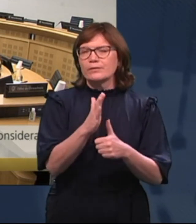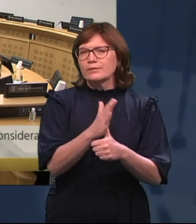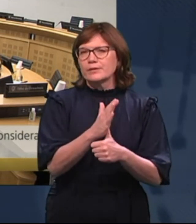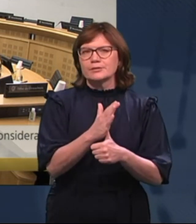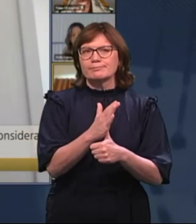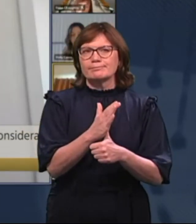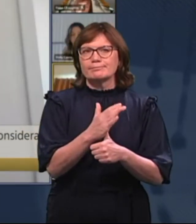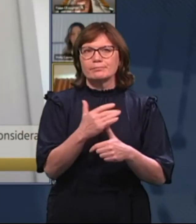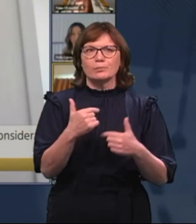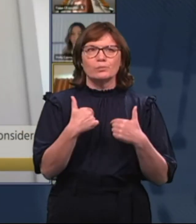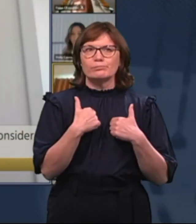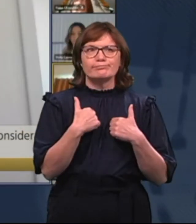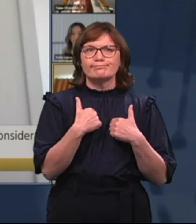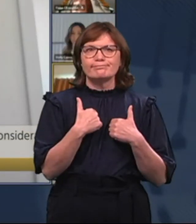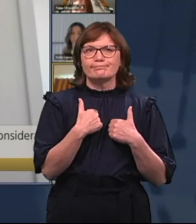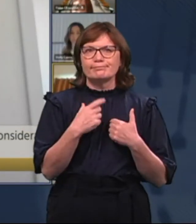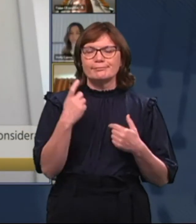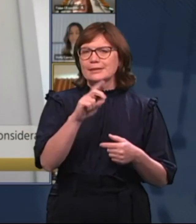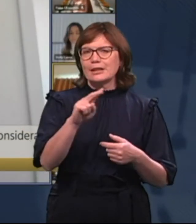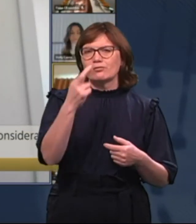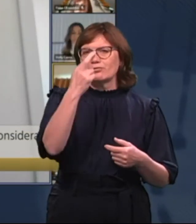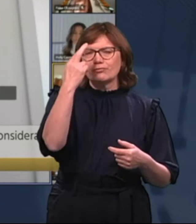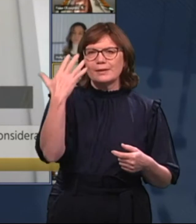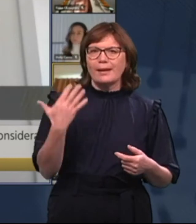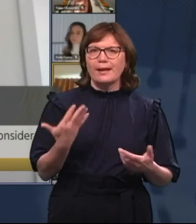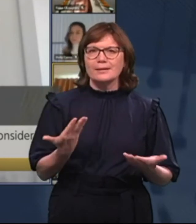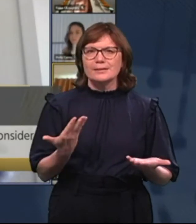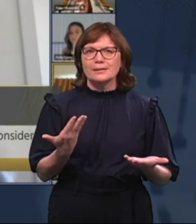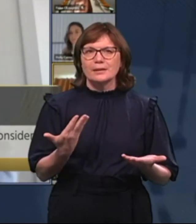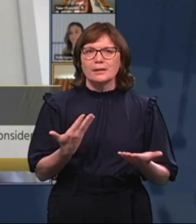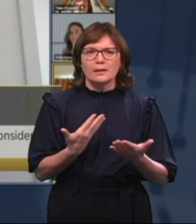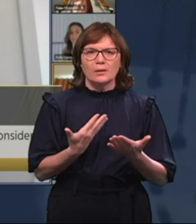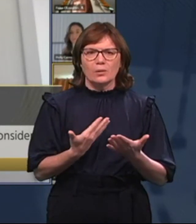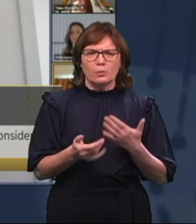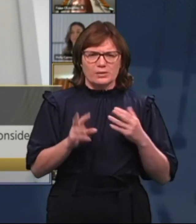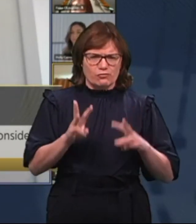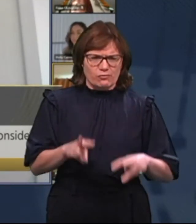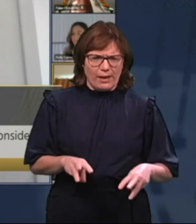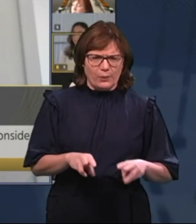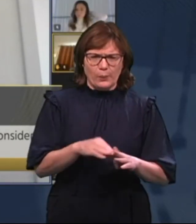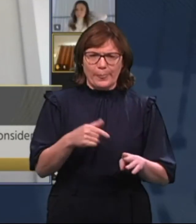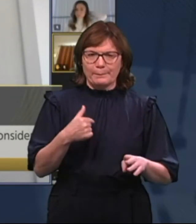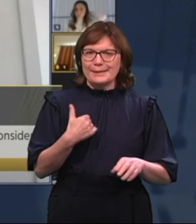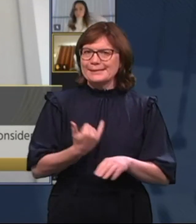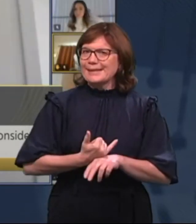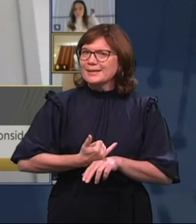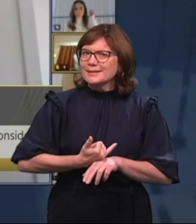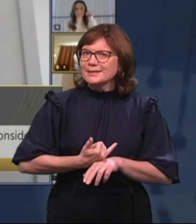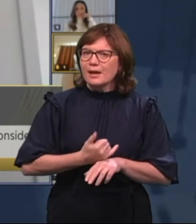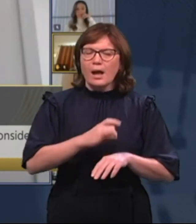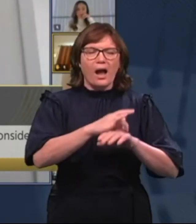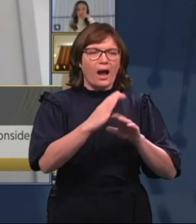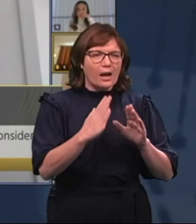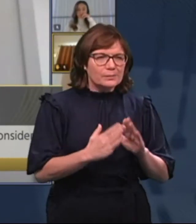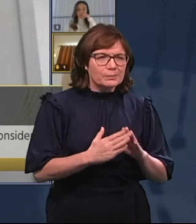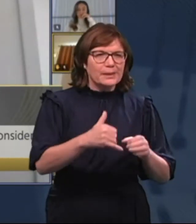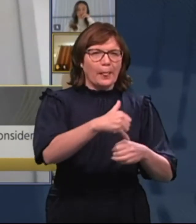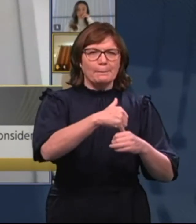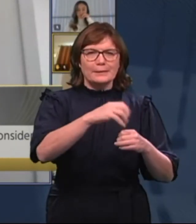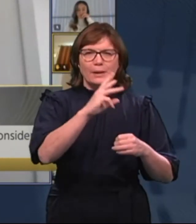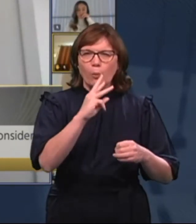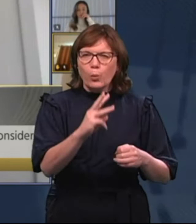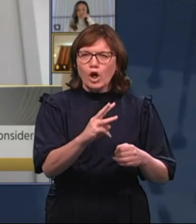realise what was wrong with me, because you know, when you're in hospital, they're using medical terms